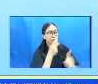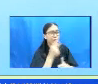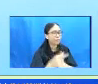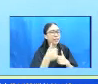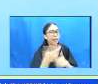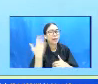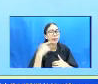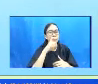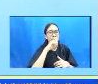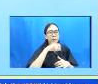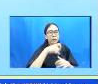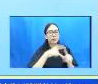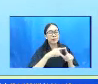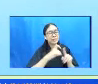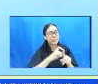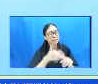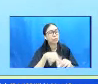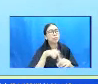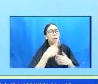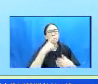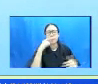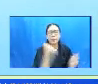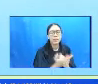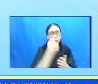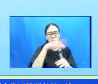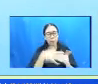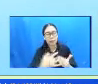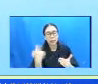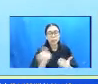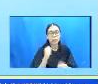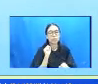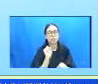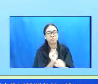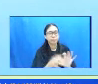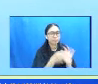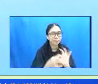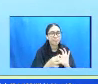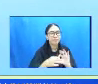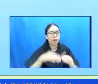that connection between the different levels, but also between the different players and making their voices heard